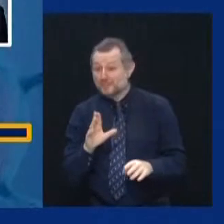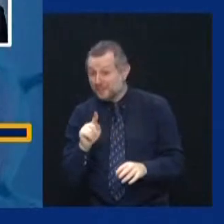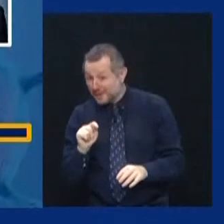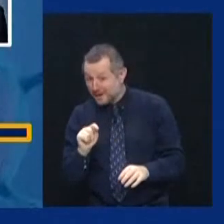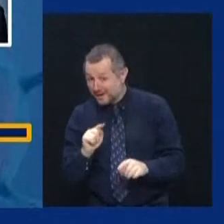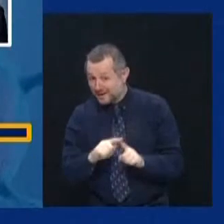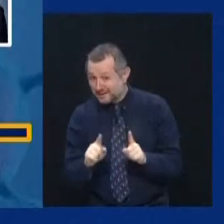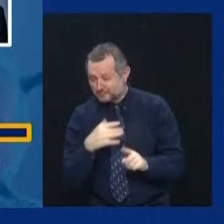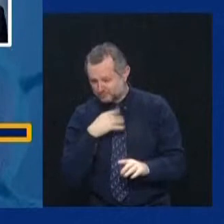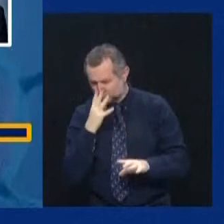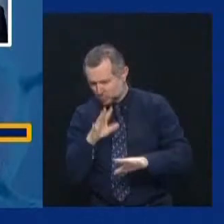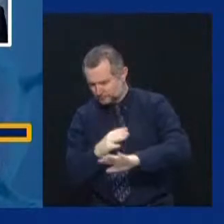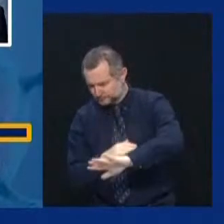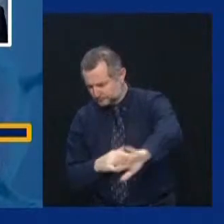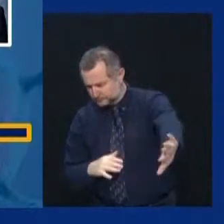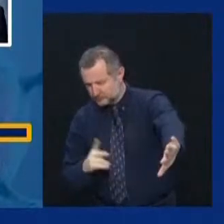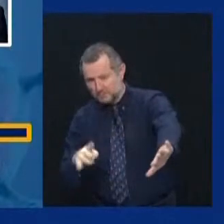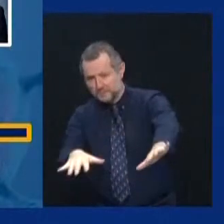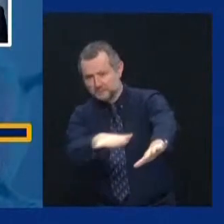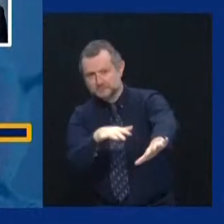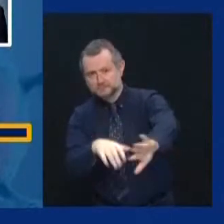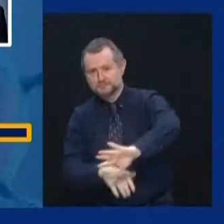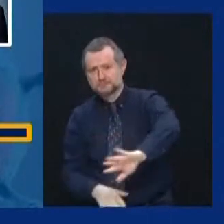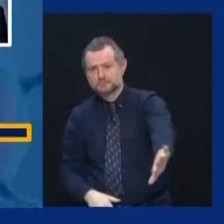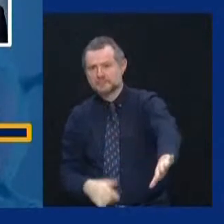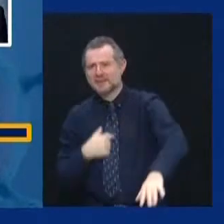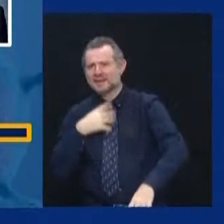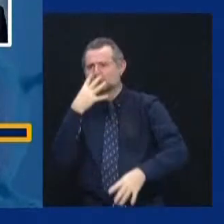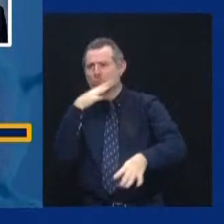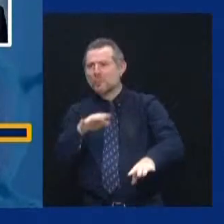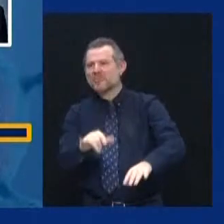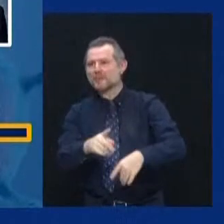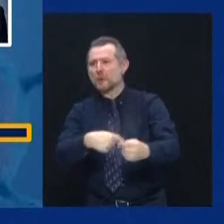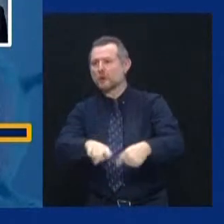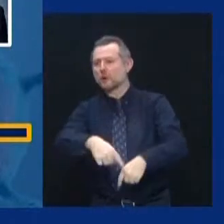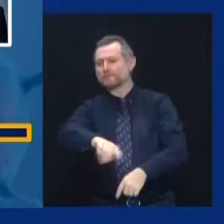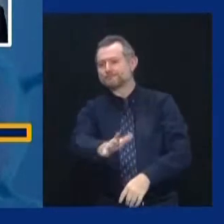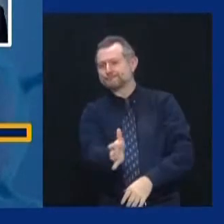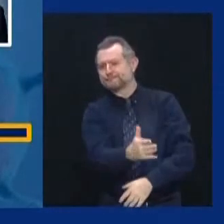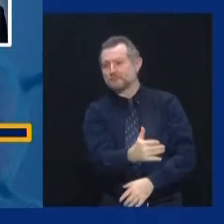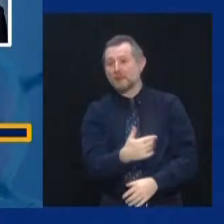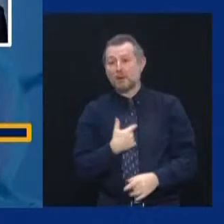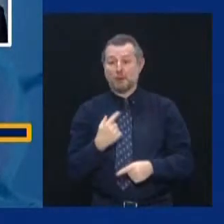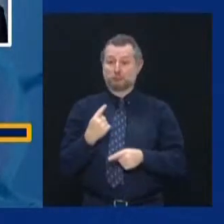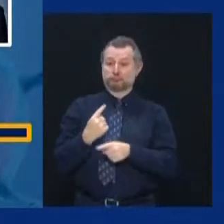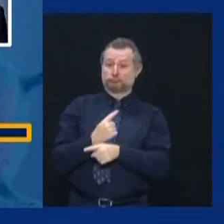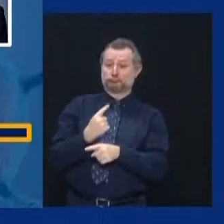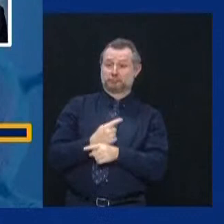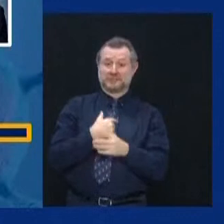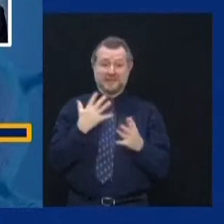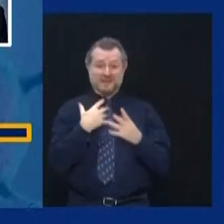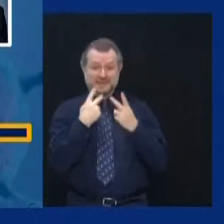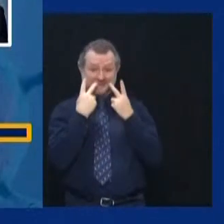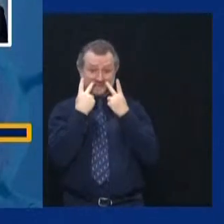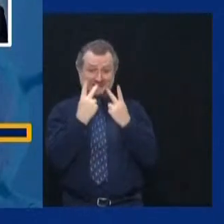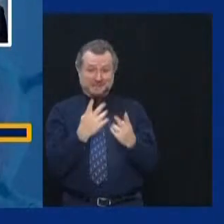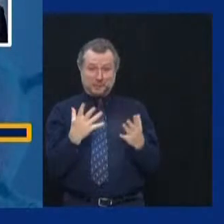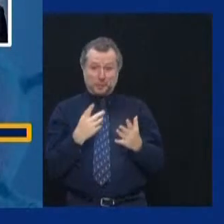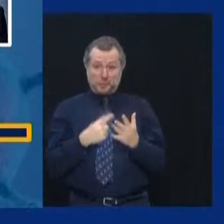those voices. Don't respond to those voices. Respond to what